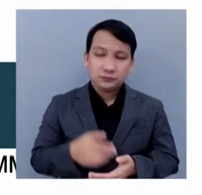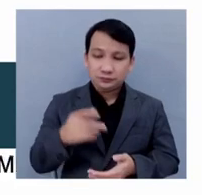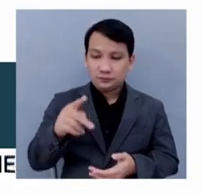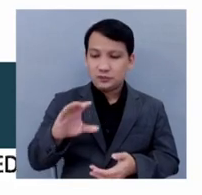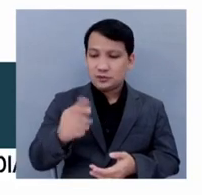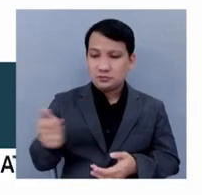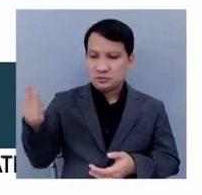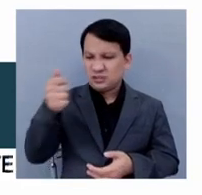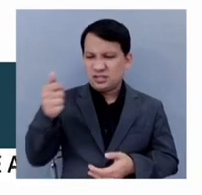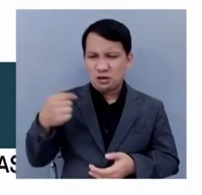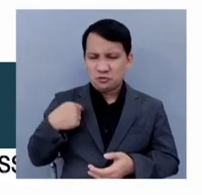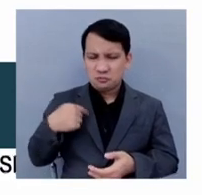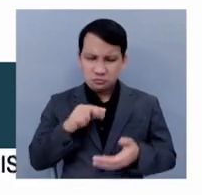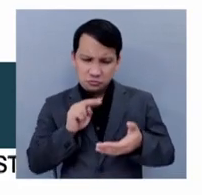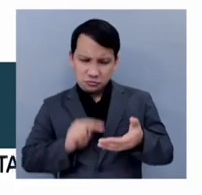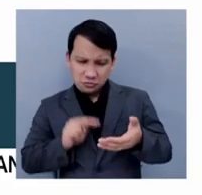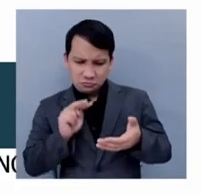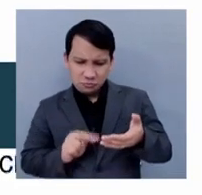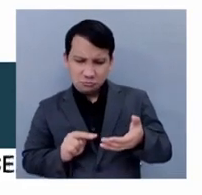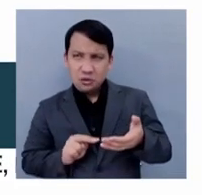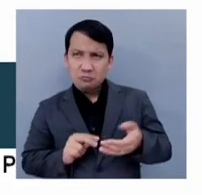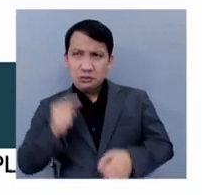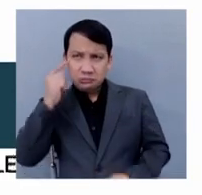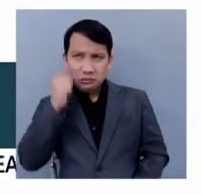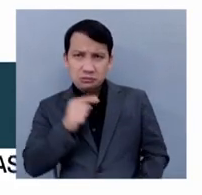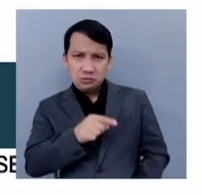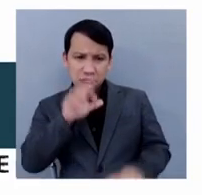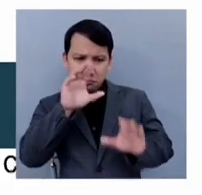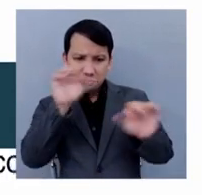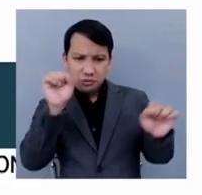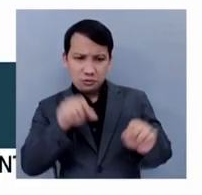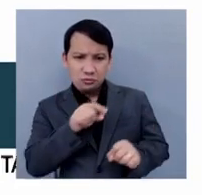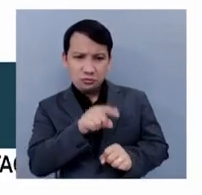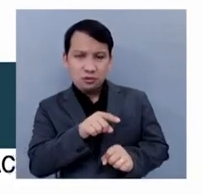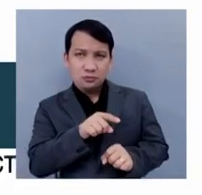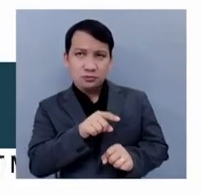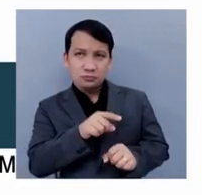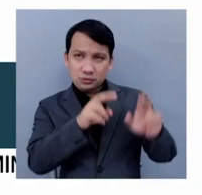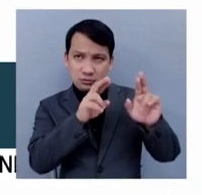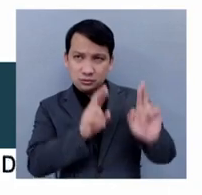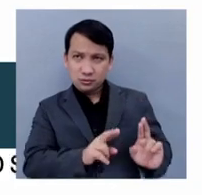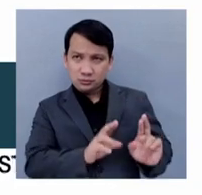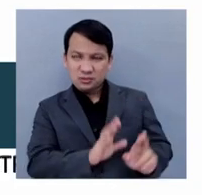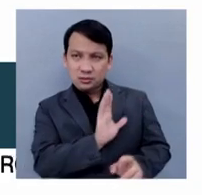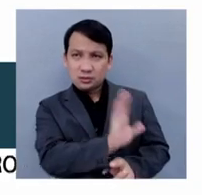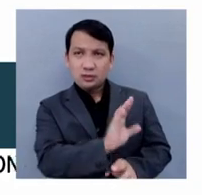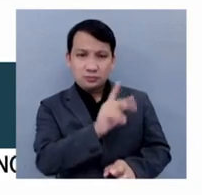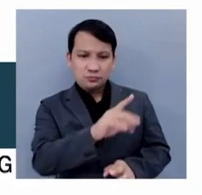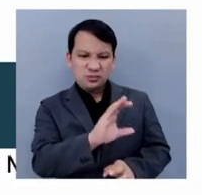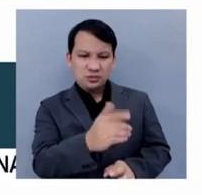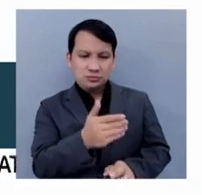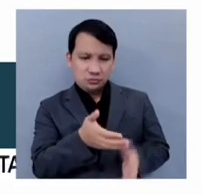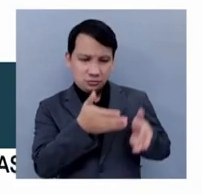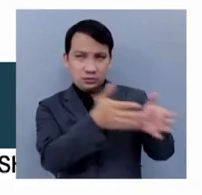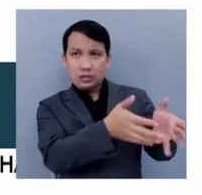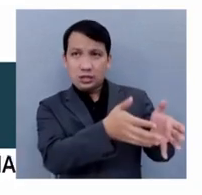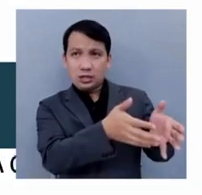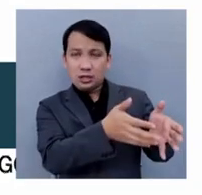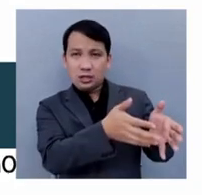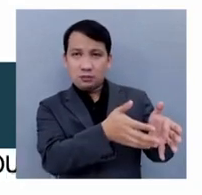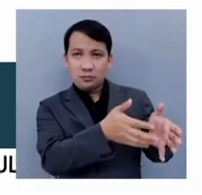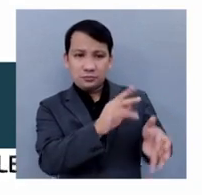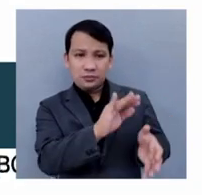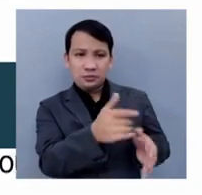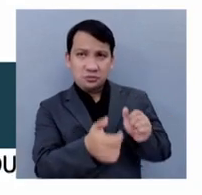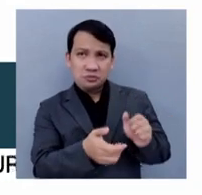statement, and this is not verbatim, that he thinks that the president will respect the PCGG and will leave the PCGG alone.